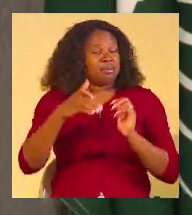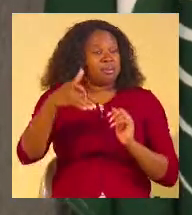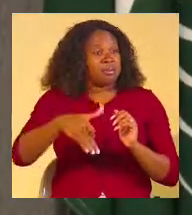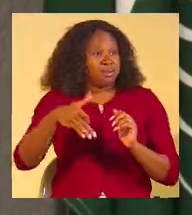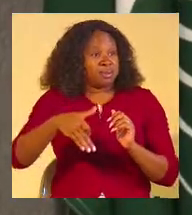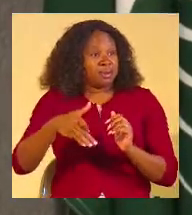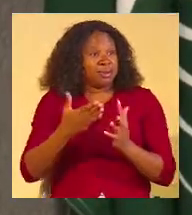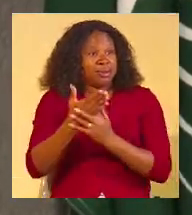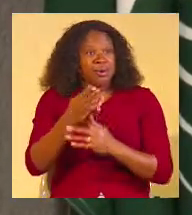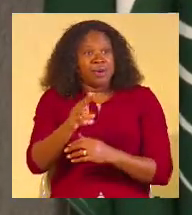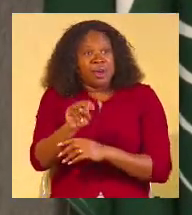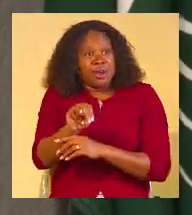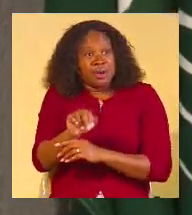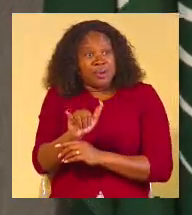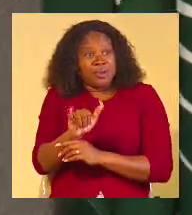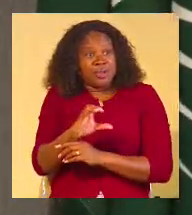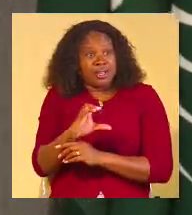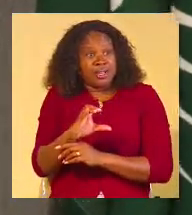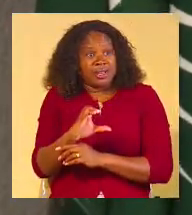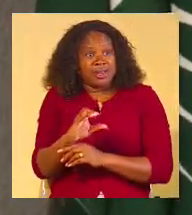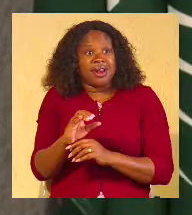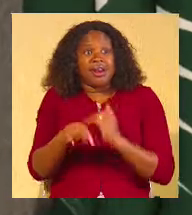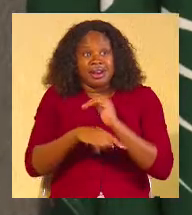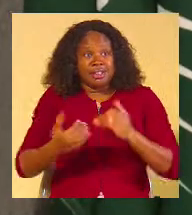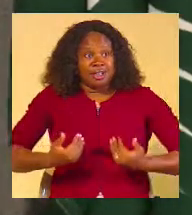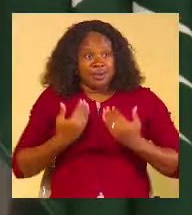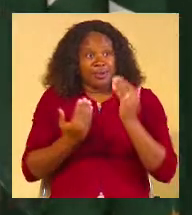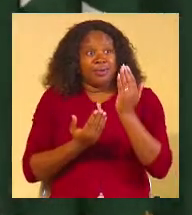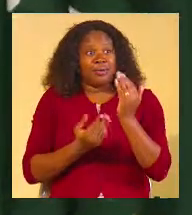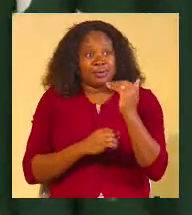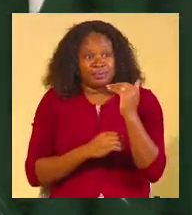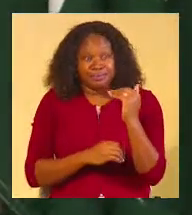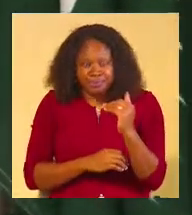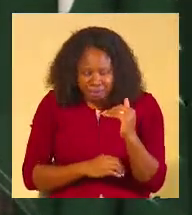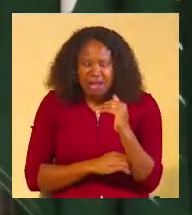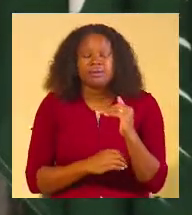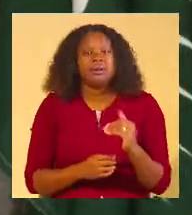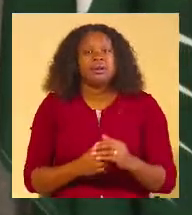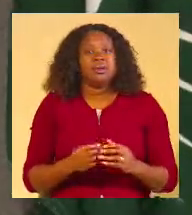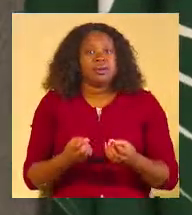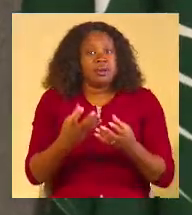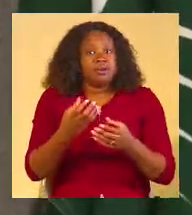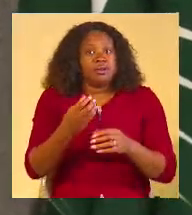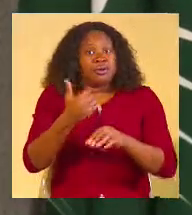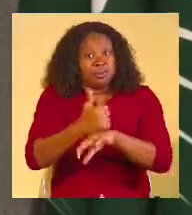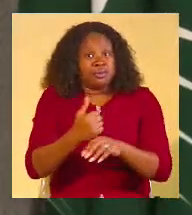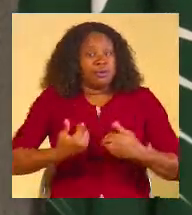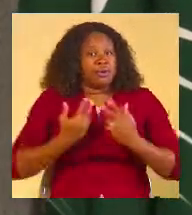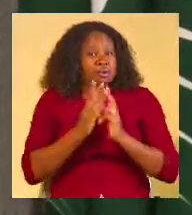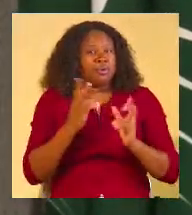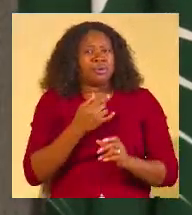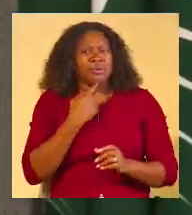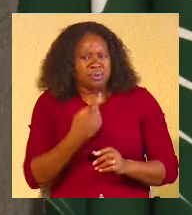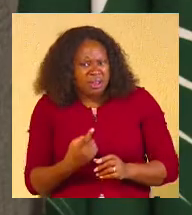the NYC and the different networks for really availing this space for young people to have a say and